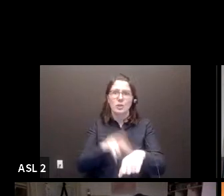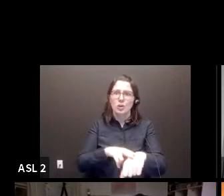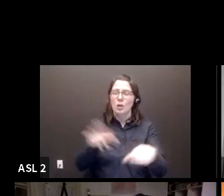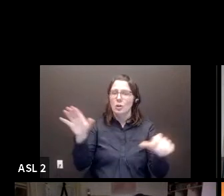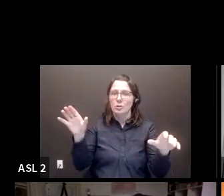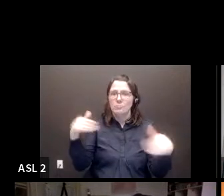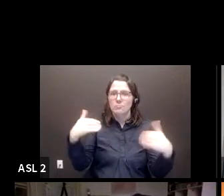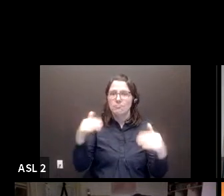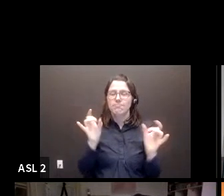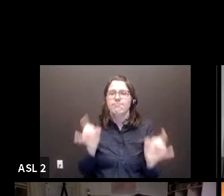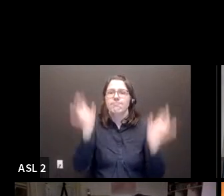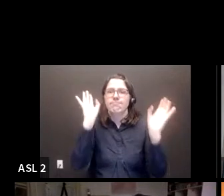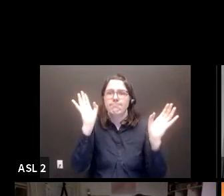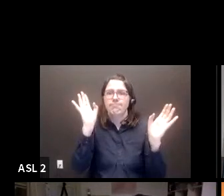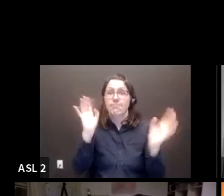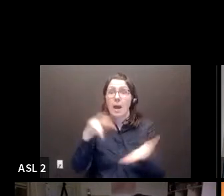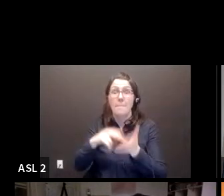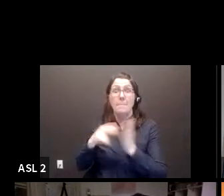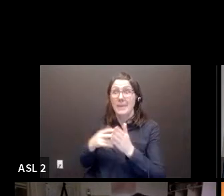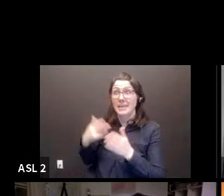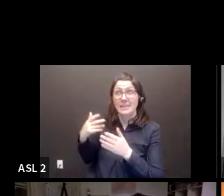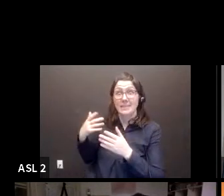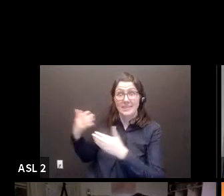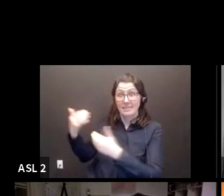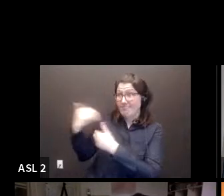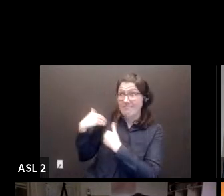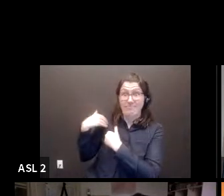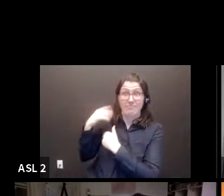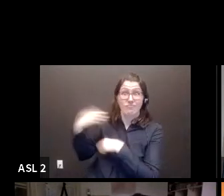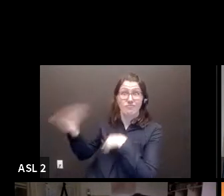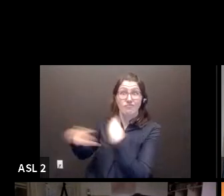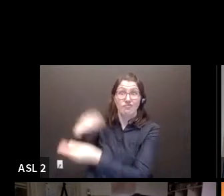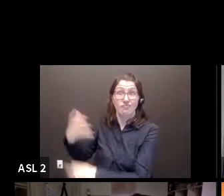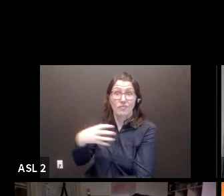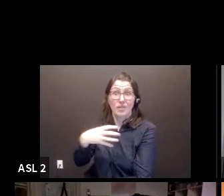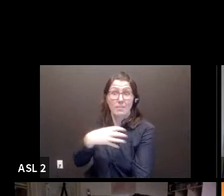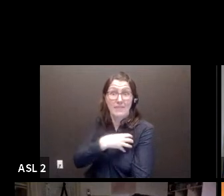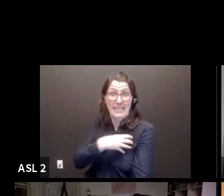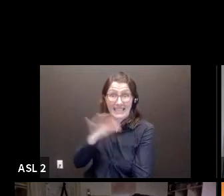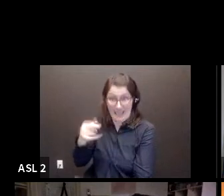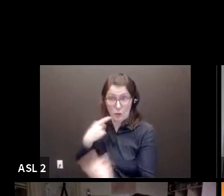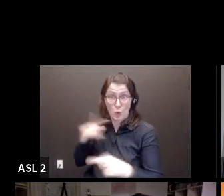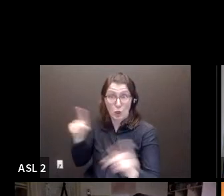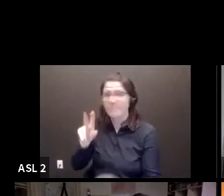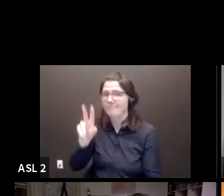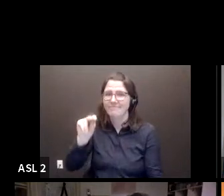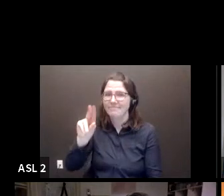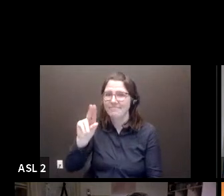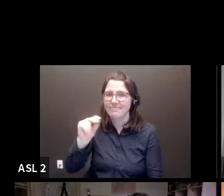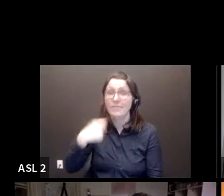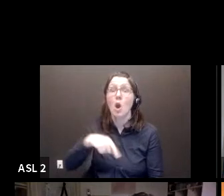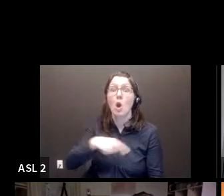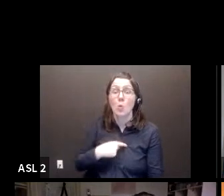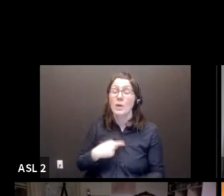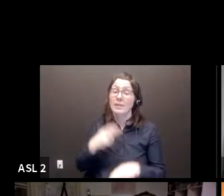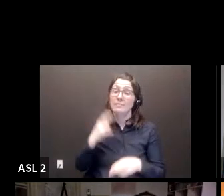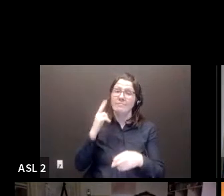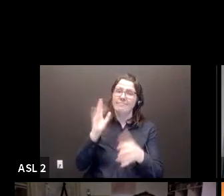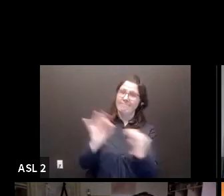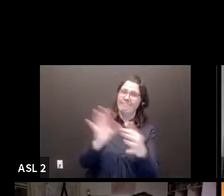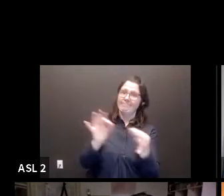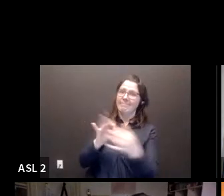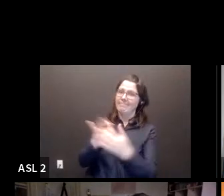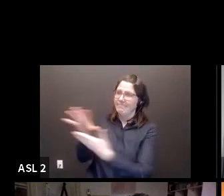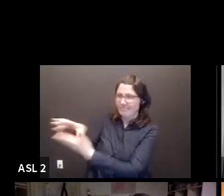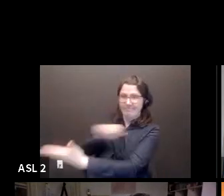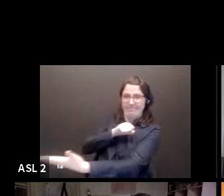been working so when we are asking for a phrase in the budget or to defund the police what we're really saying is fund the community fund what we know works reinvest